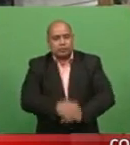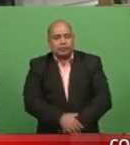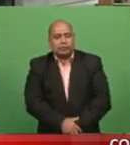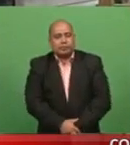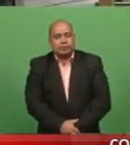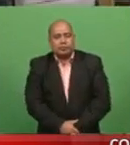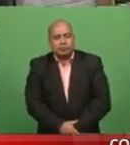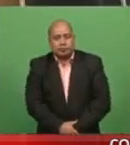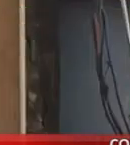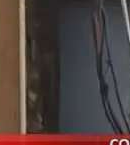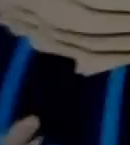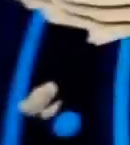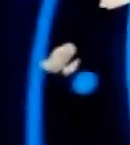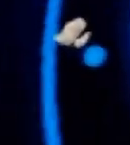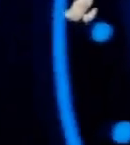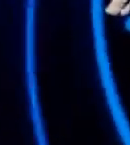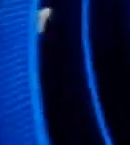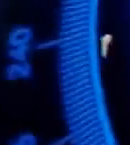after the break.